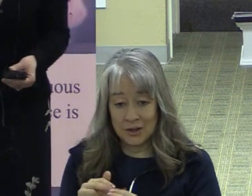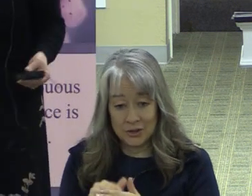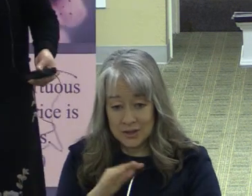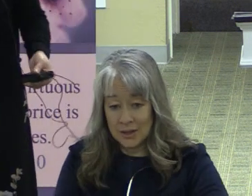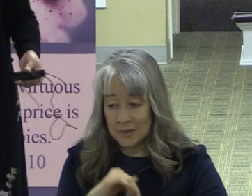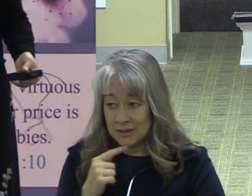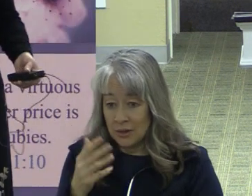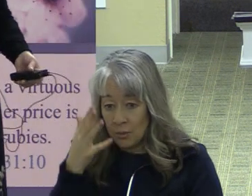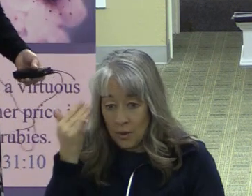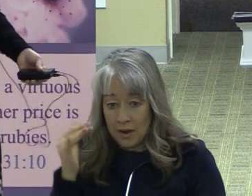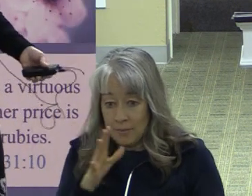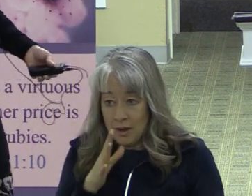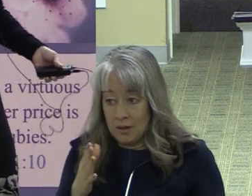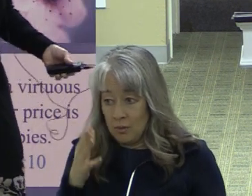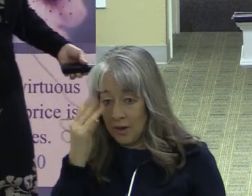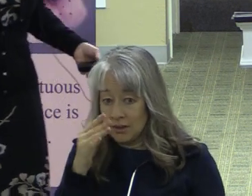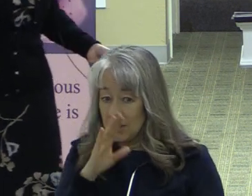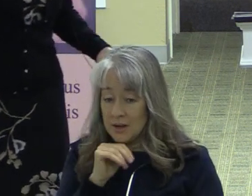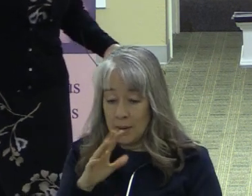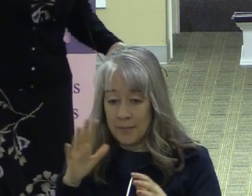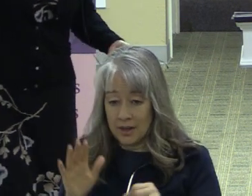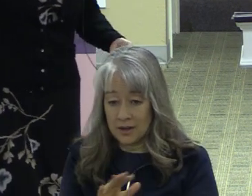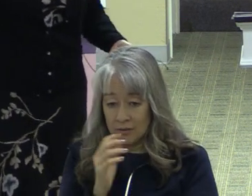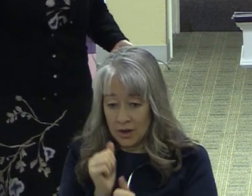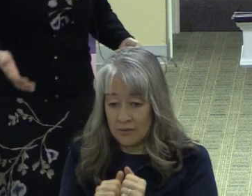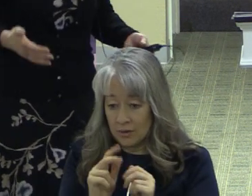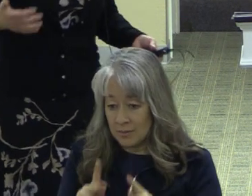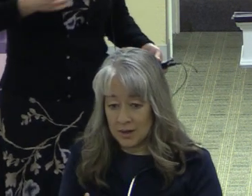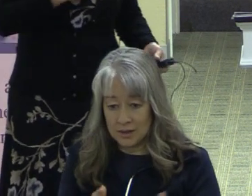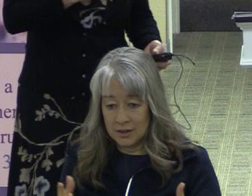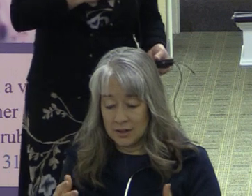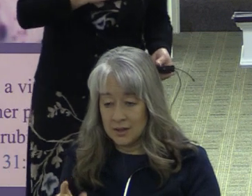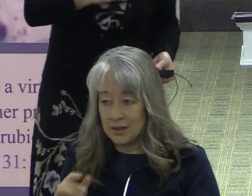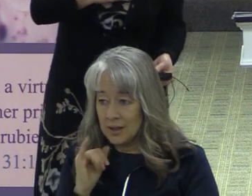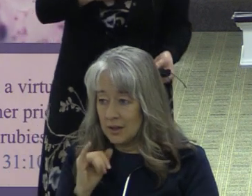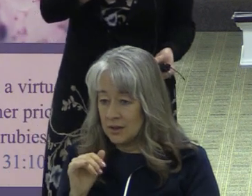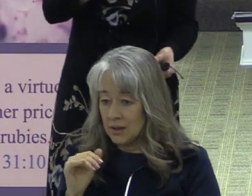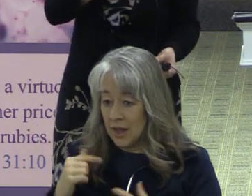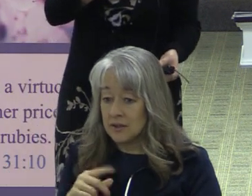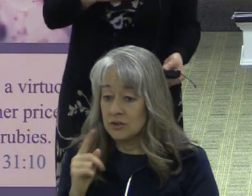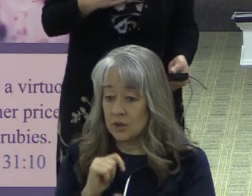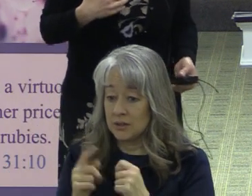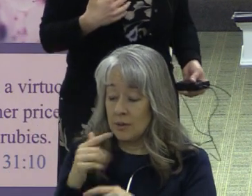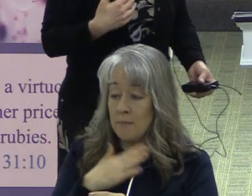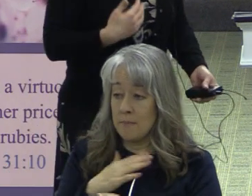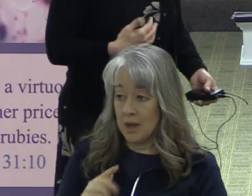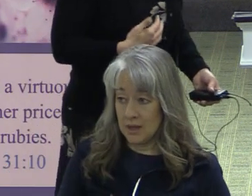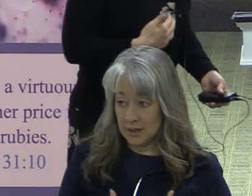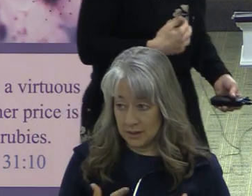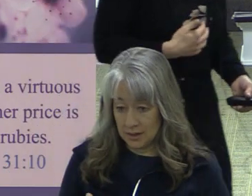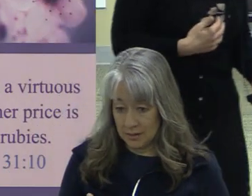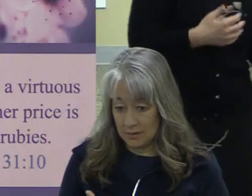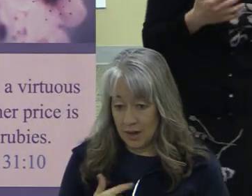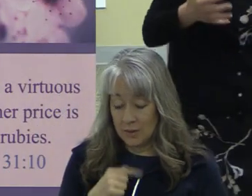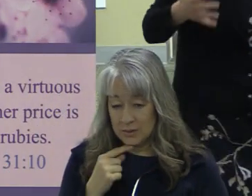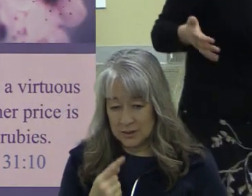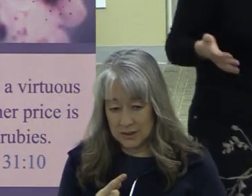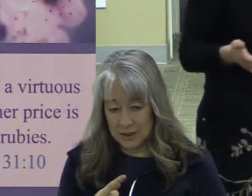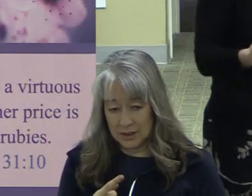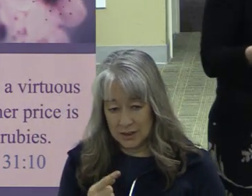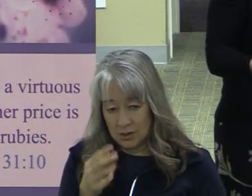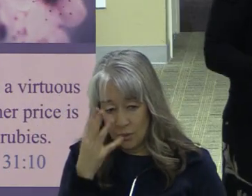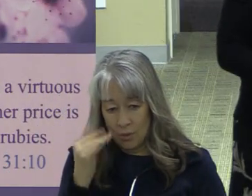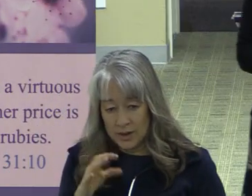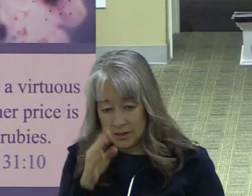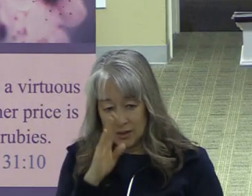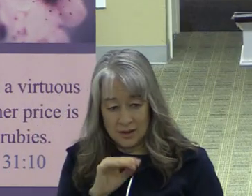and I said, "Why, Mom? Why is God not big enough for everybody?" You know, like as the trials came into my life, I would say,